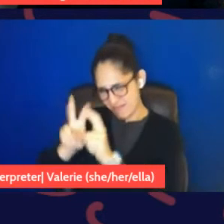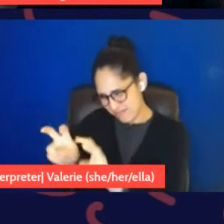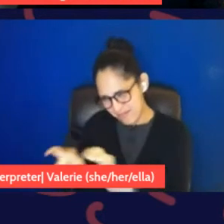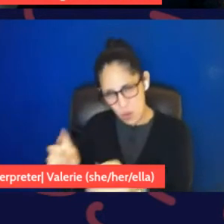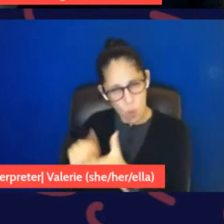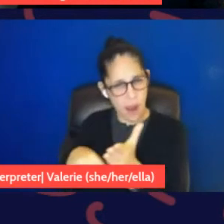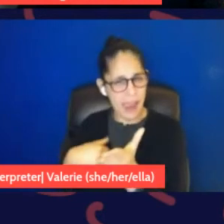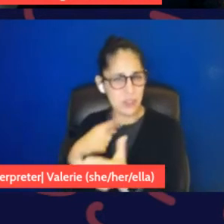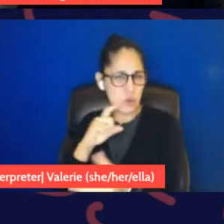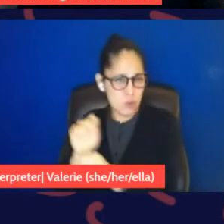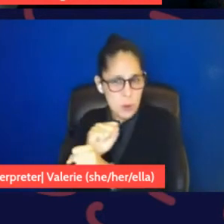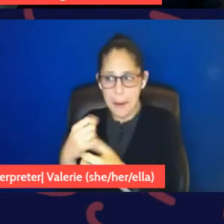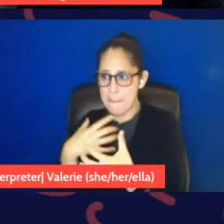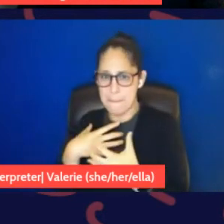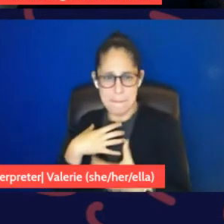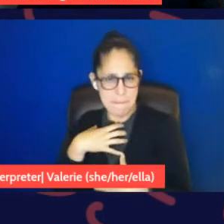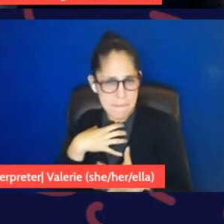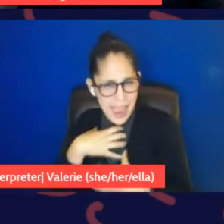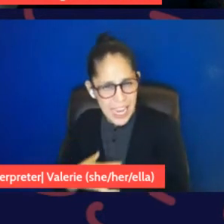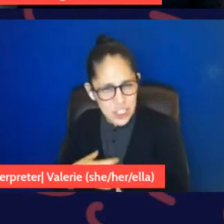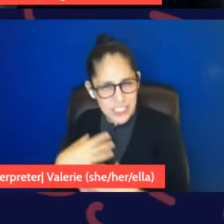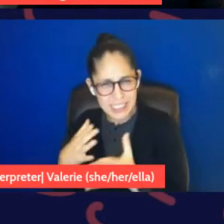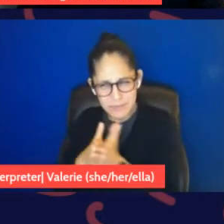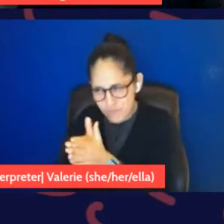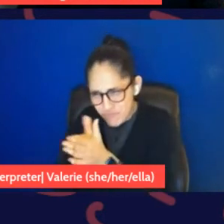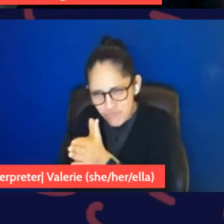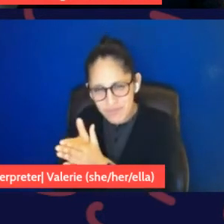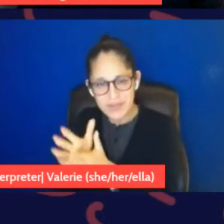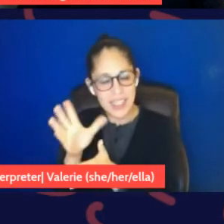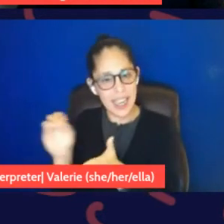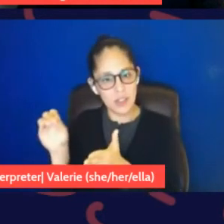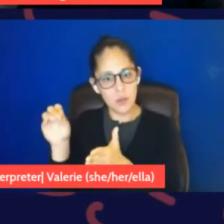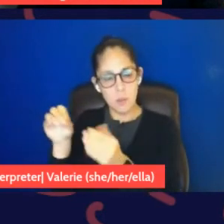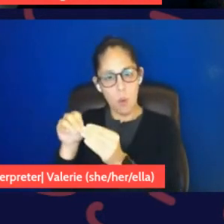interested in, and to really go and research more